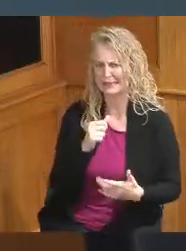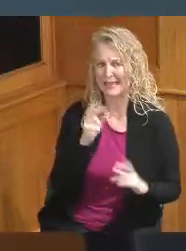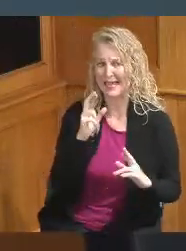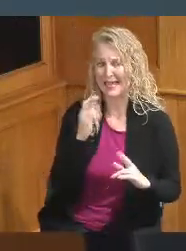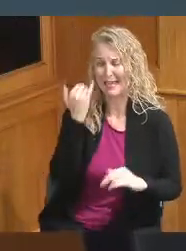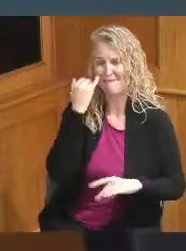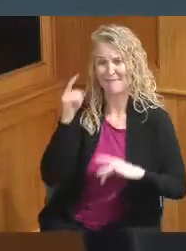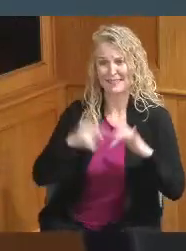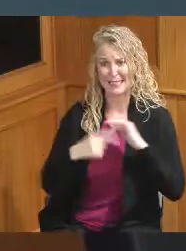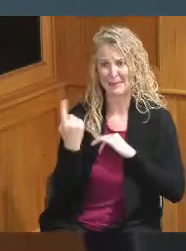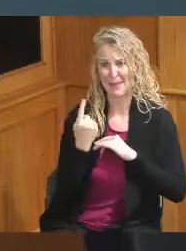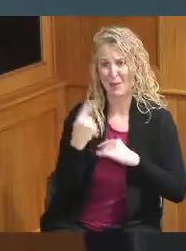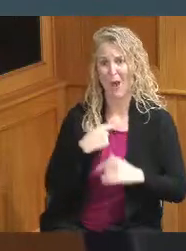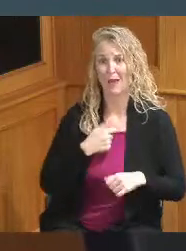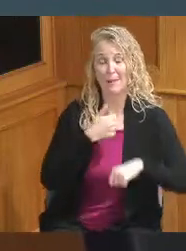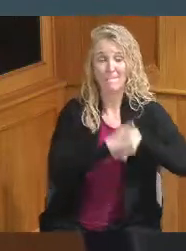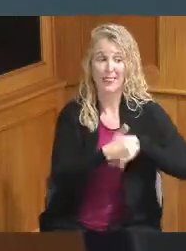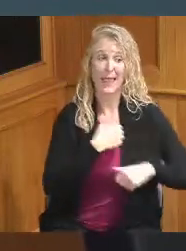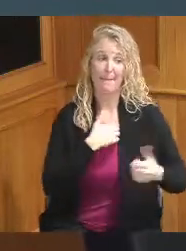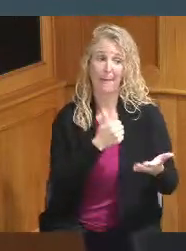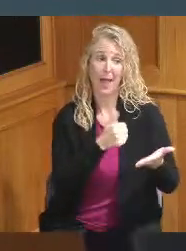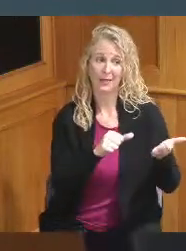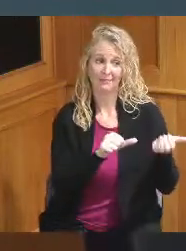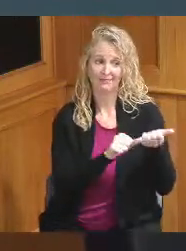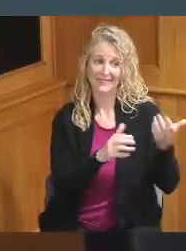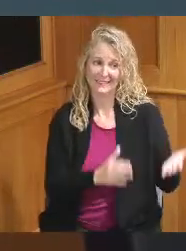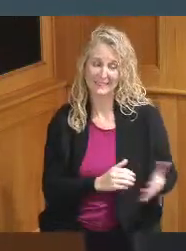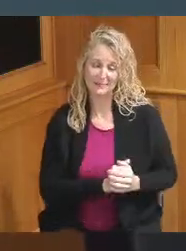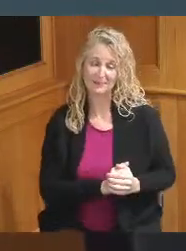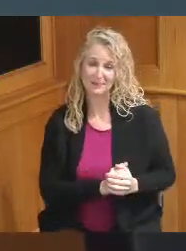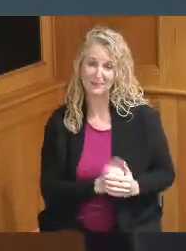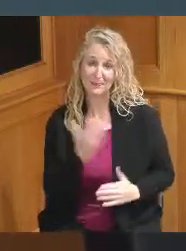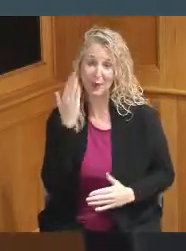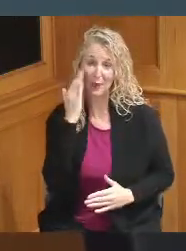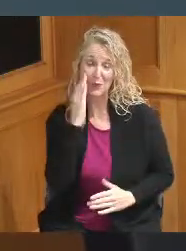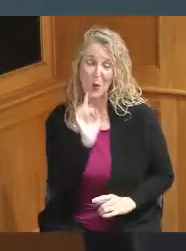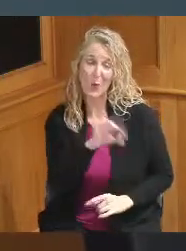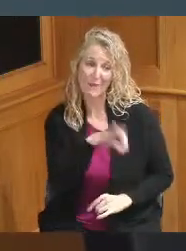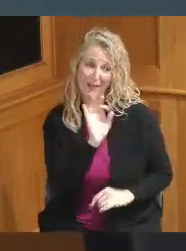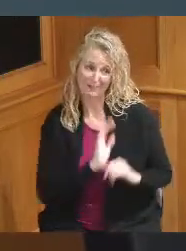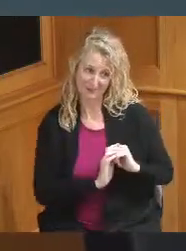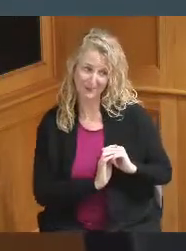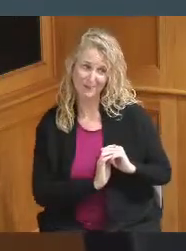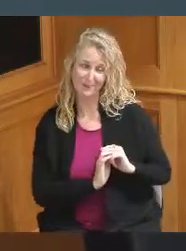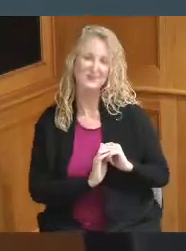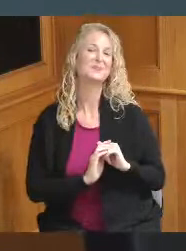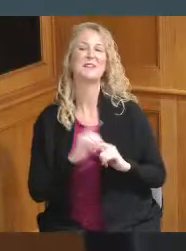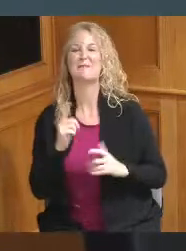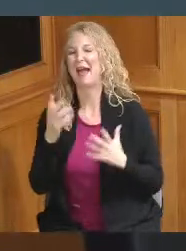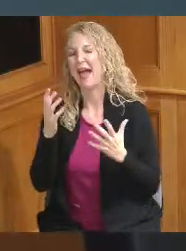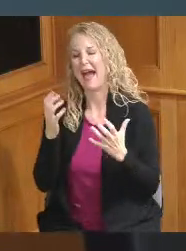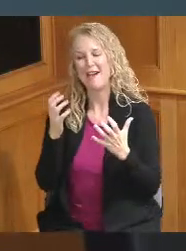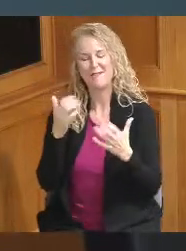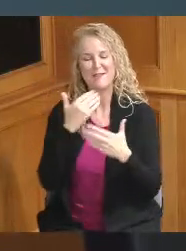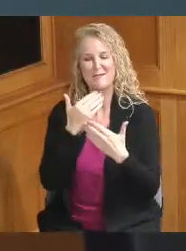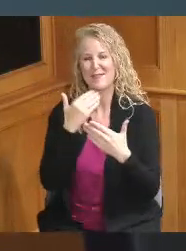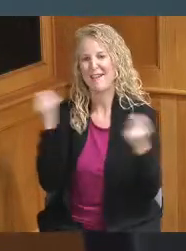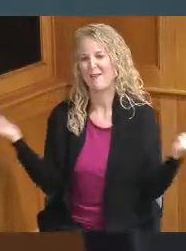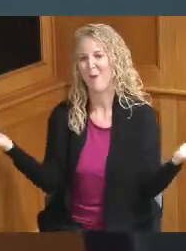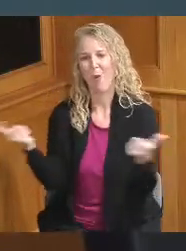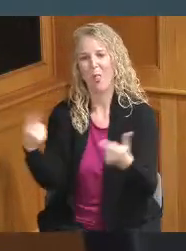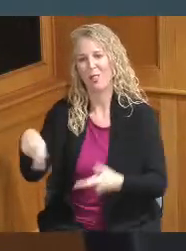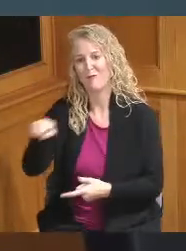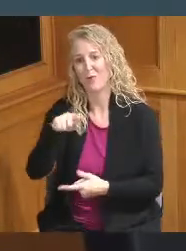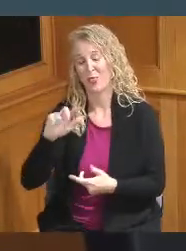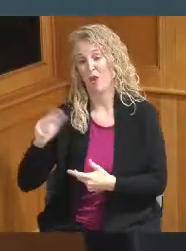miss anybody, blame Veda Stevens. You know where to find them. But no, I do want to thank you all.